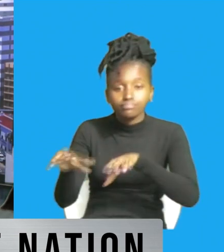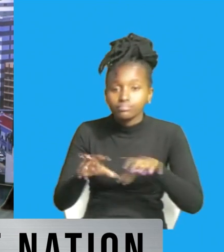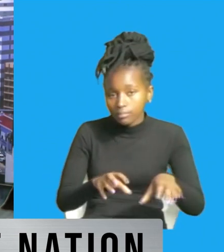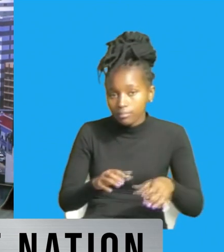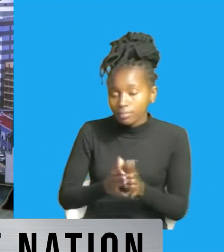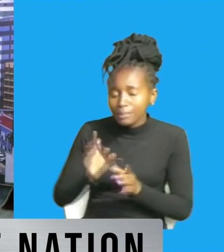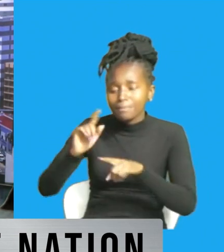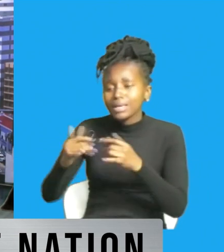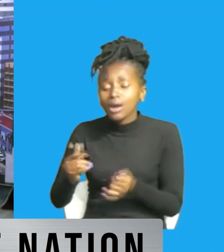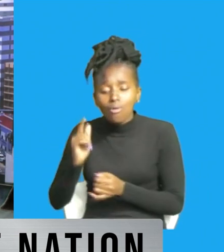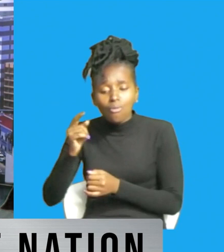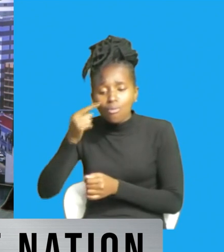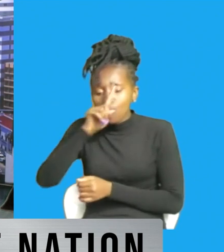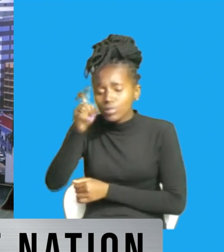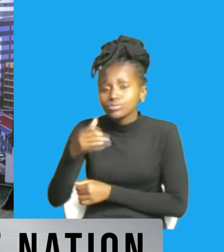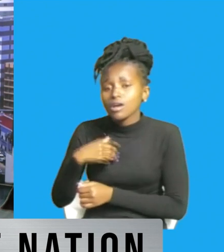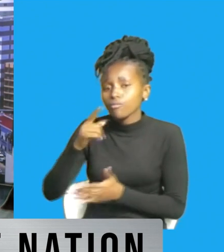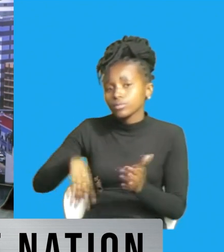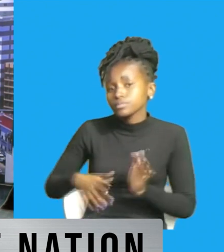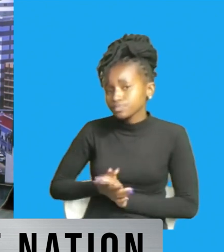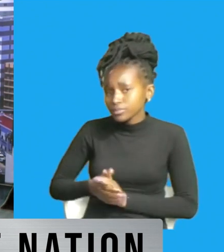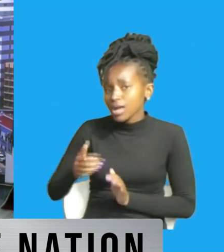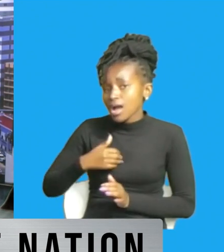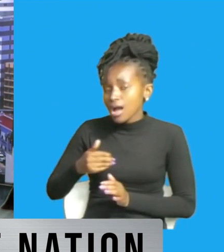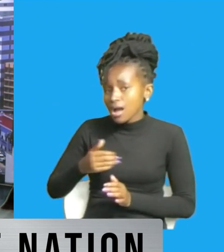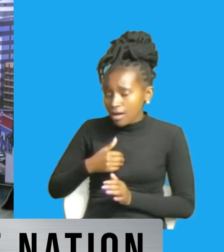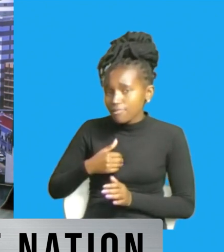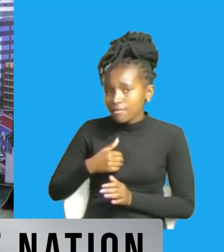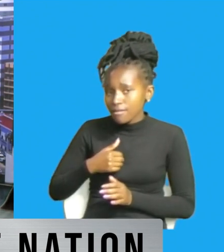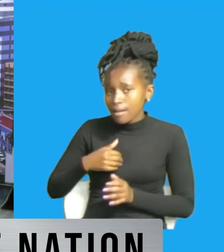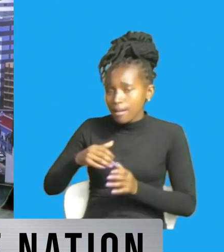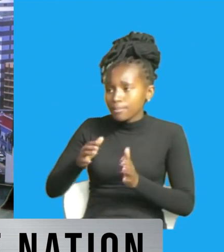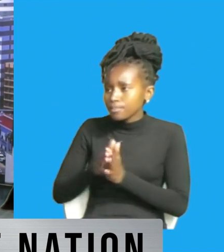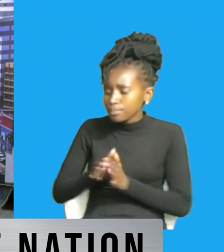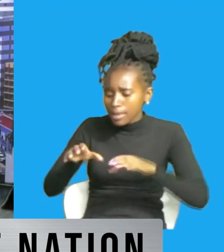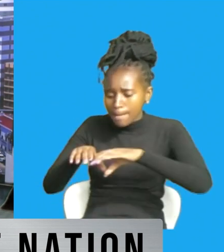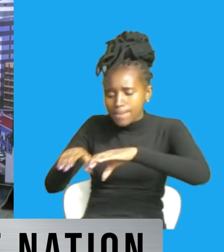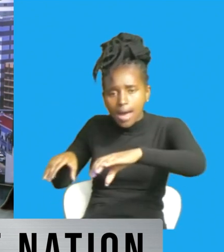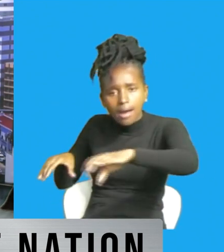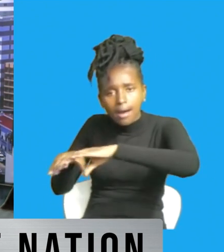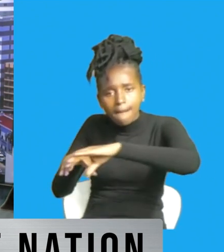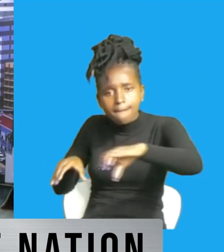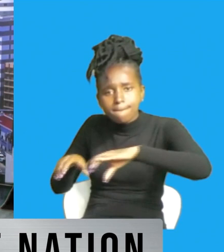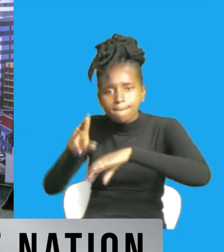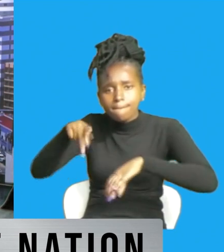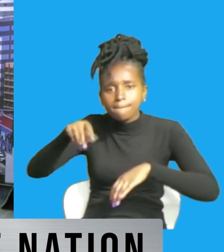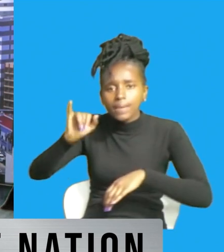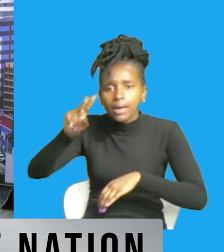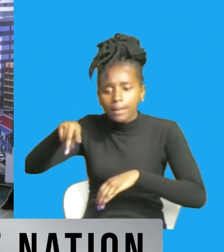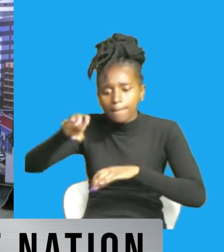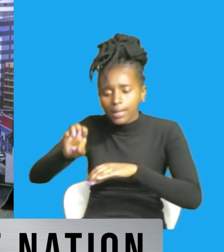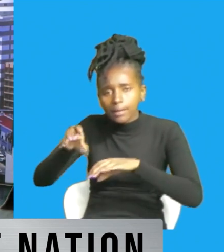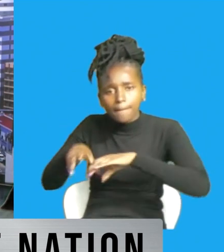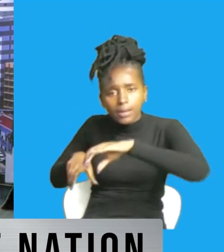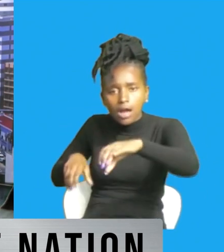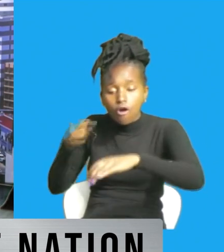for oil na petroli. Mbona maji hatuwezi fanya pipeline? What is going on? Why is it that